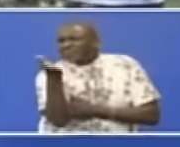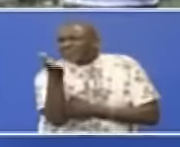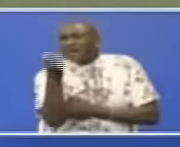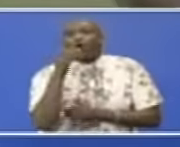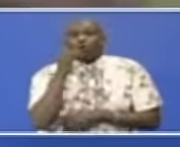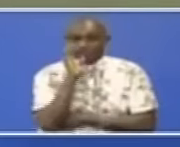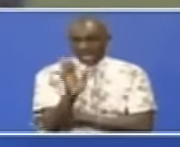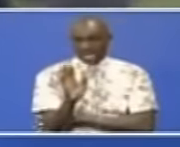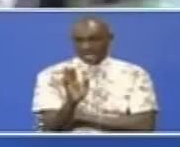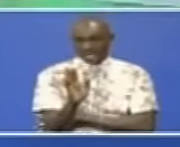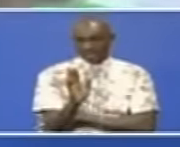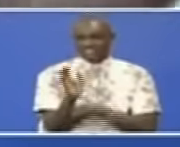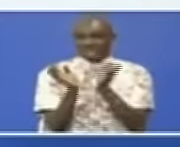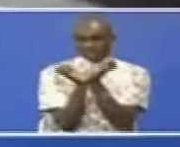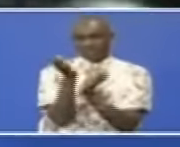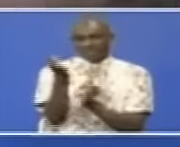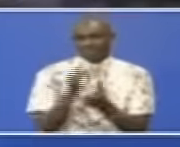home.